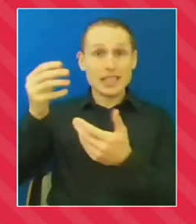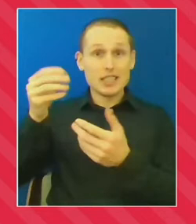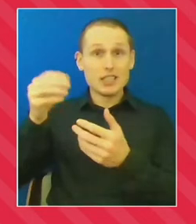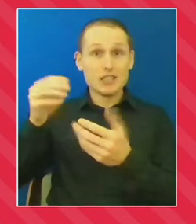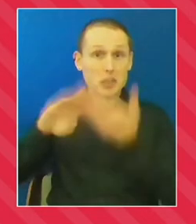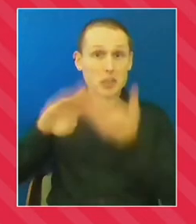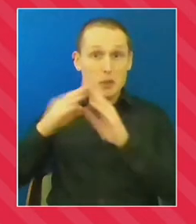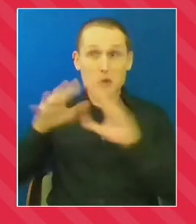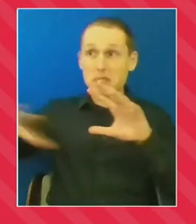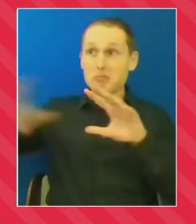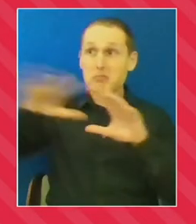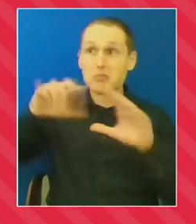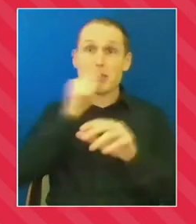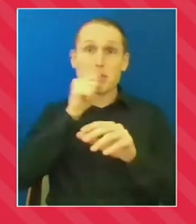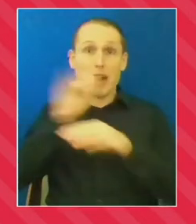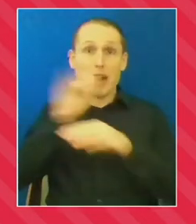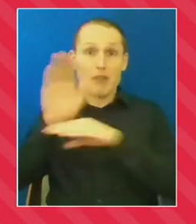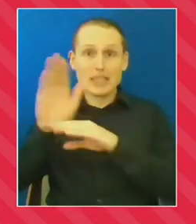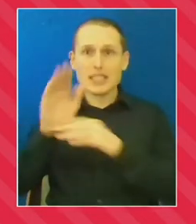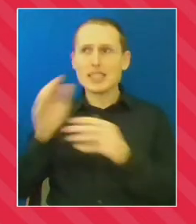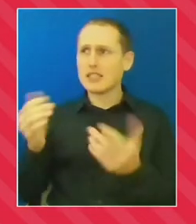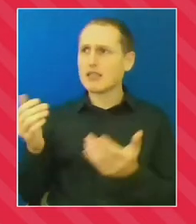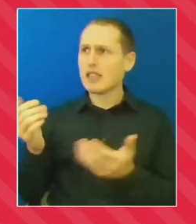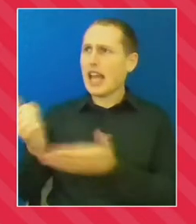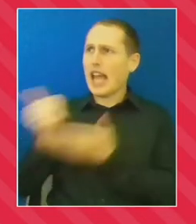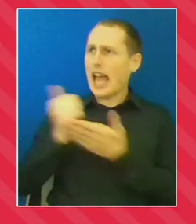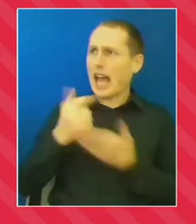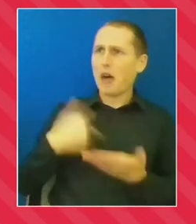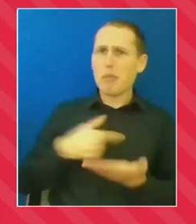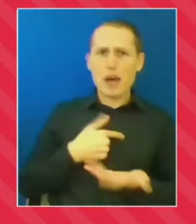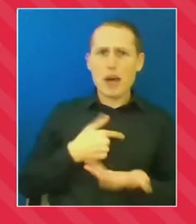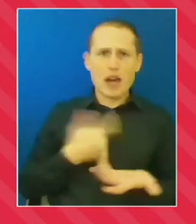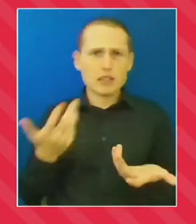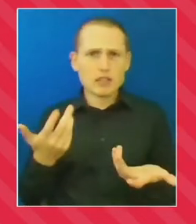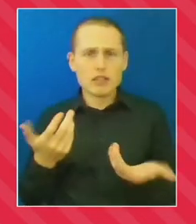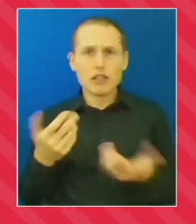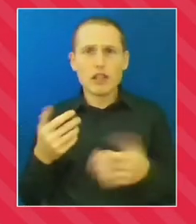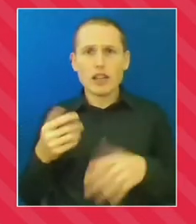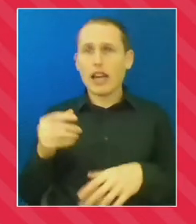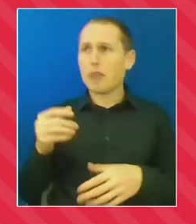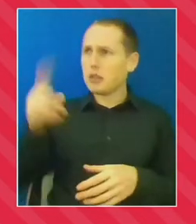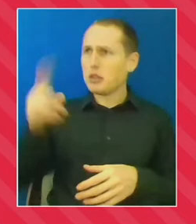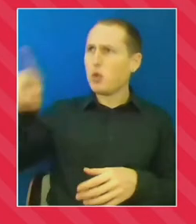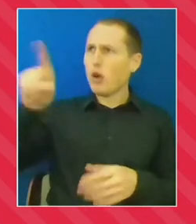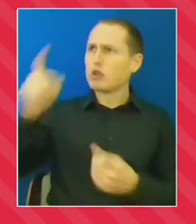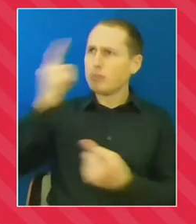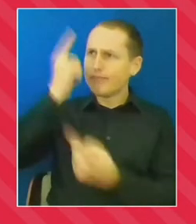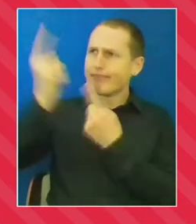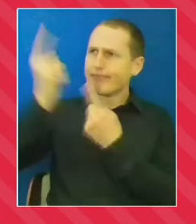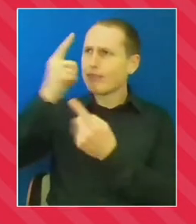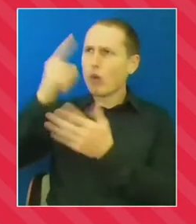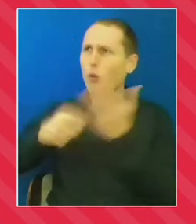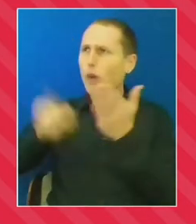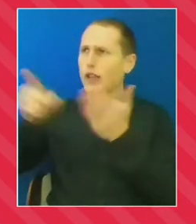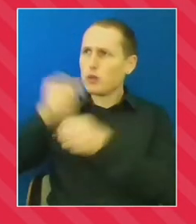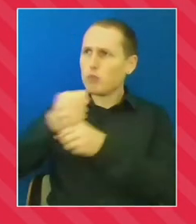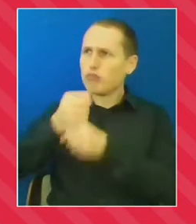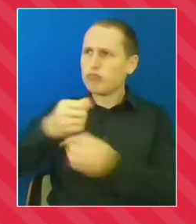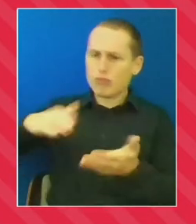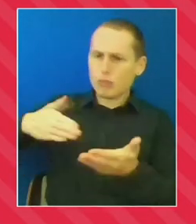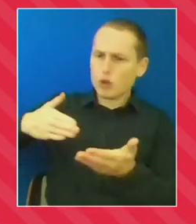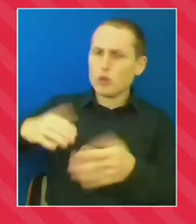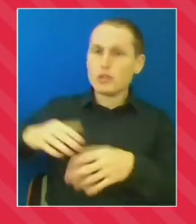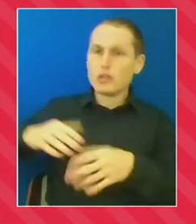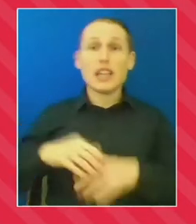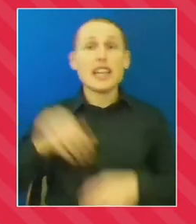us alive. Yeah. You know, be thoughtful in what you're producing. Yes, we will eat processed foods.